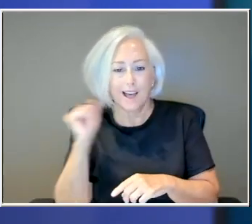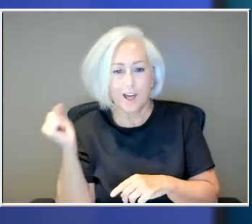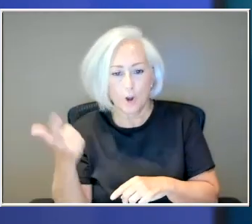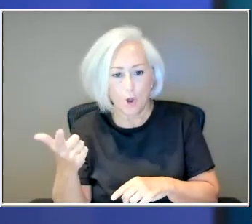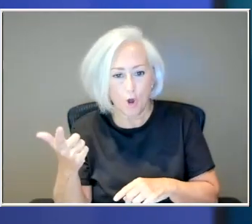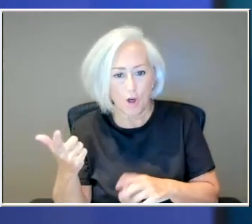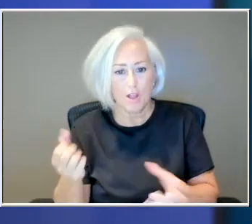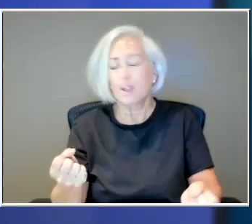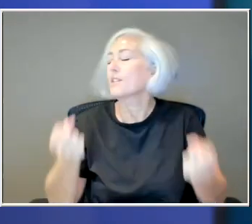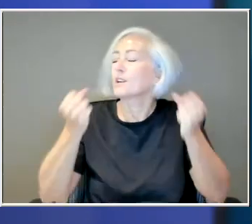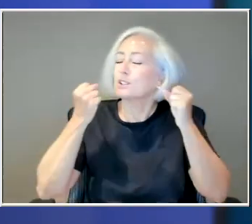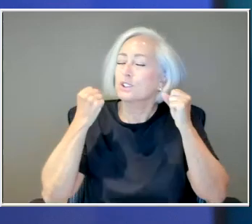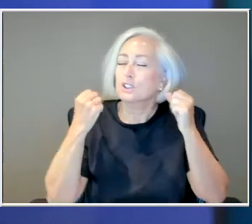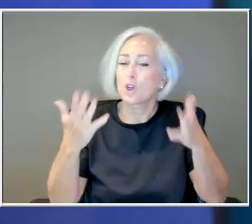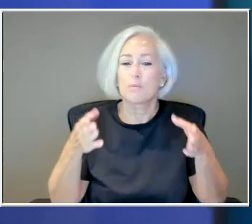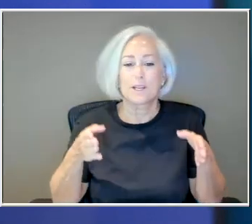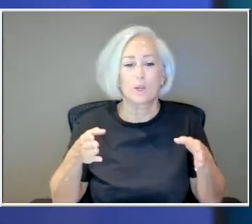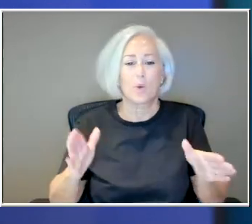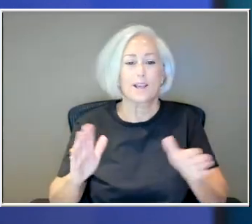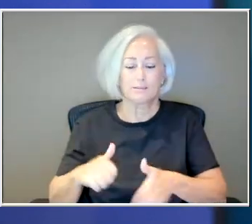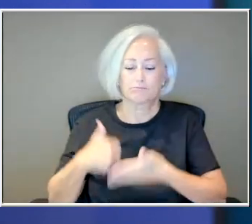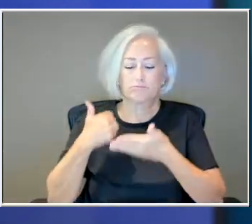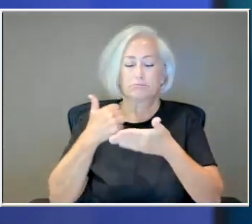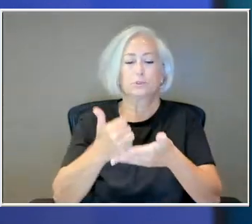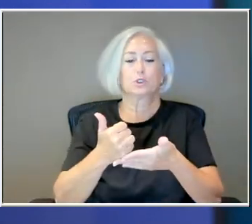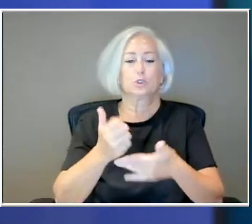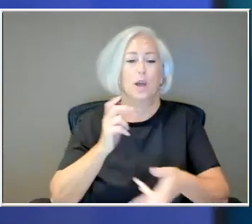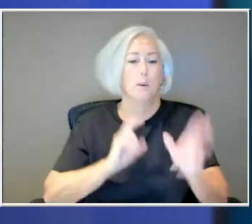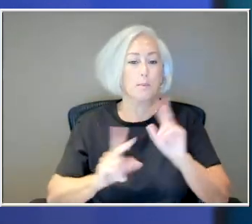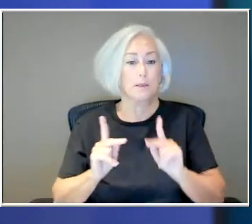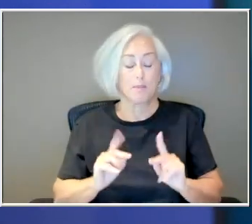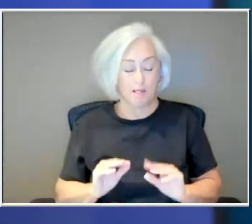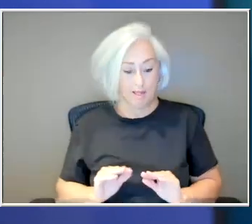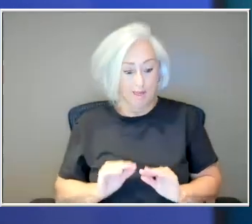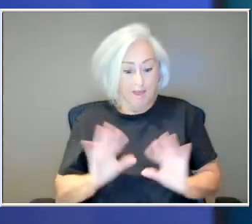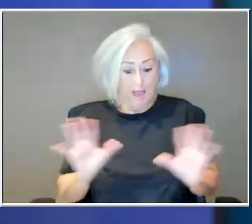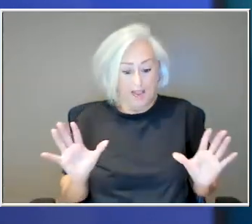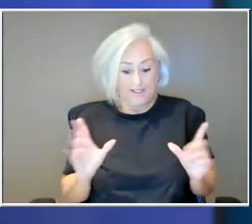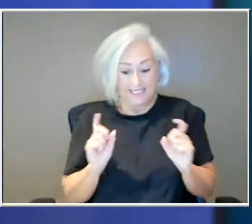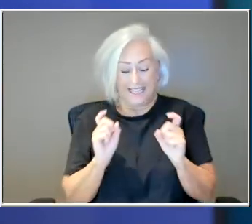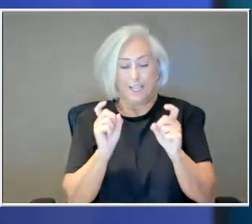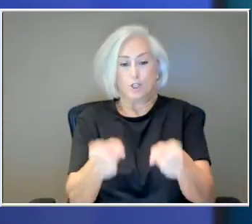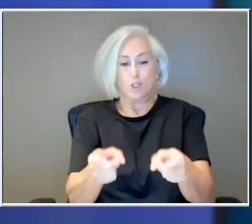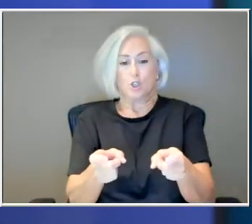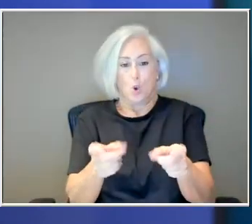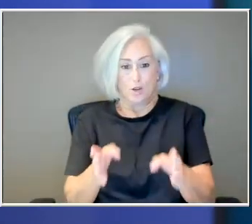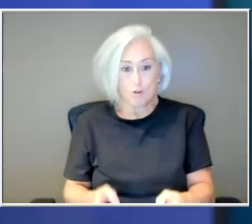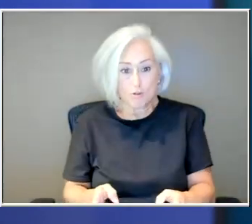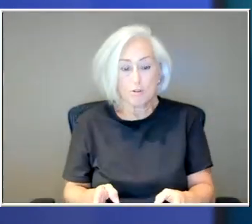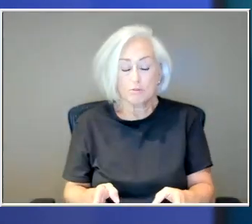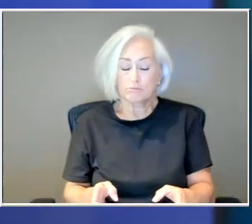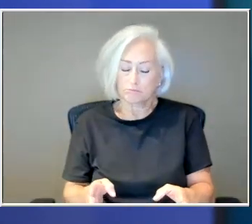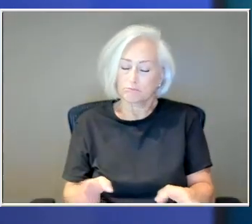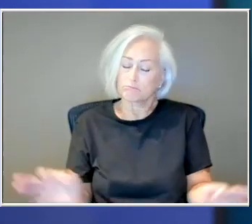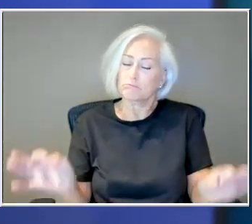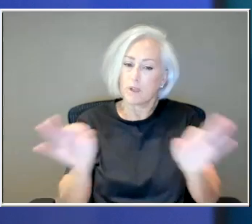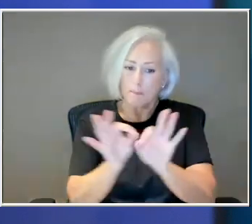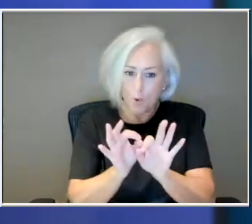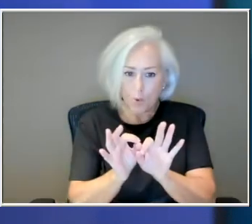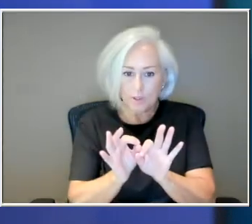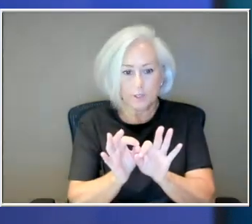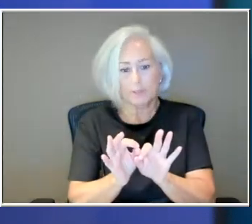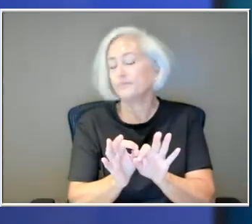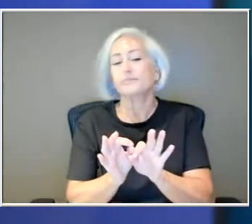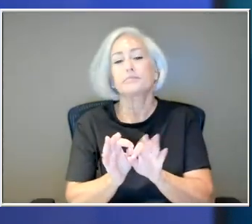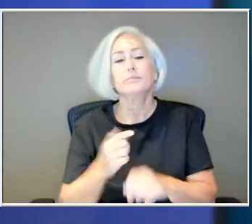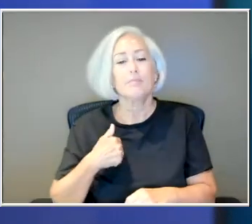help people. And obviously, being a donor is a huge, huge way. I will just say that we were blessed